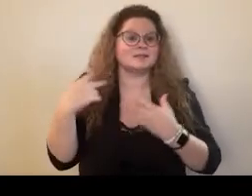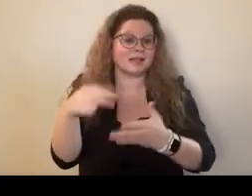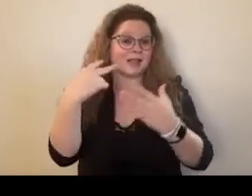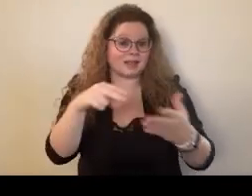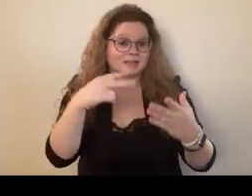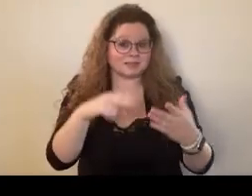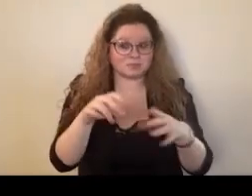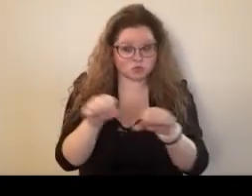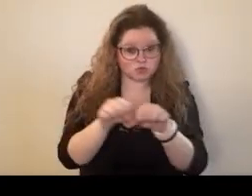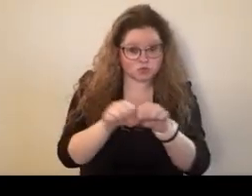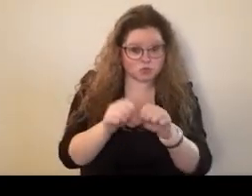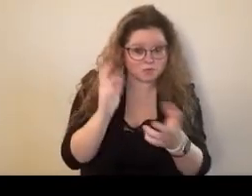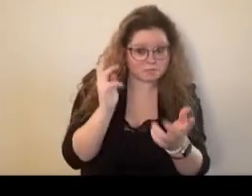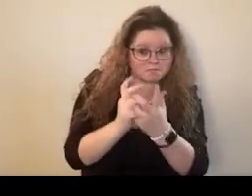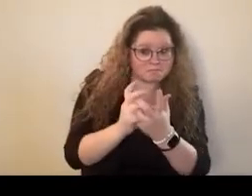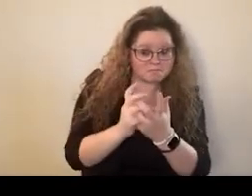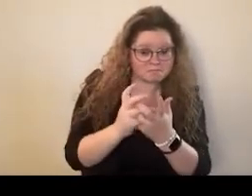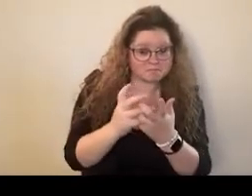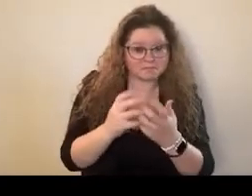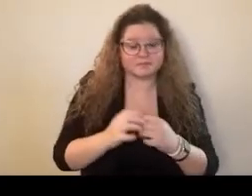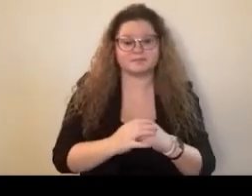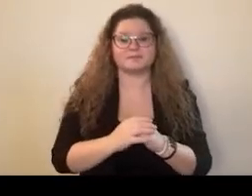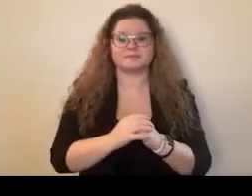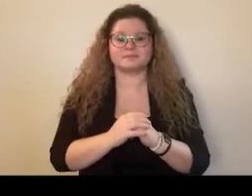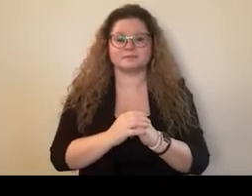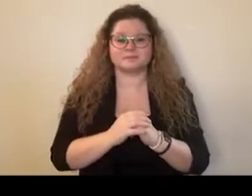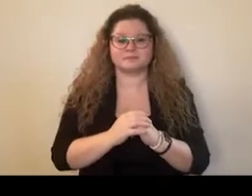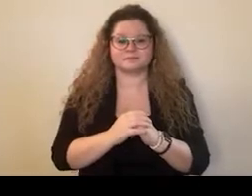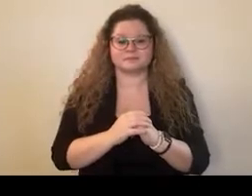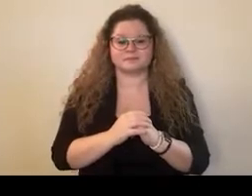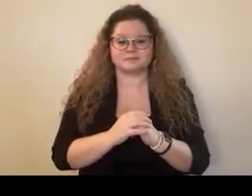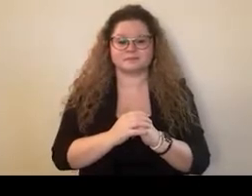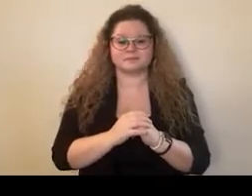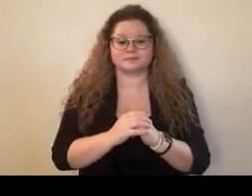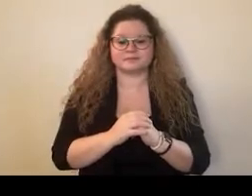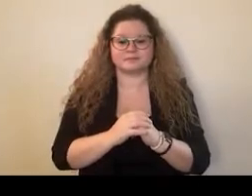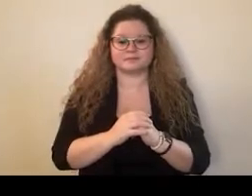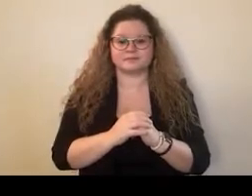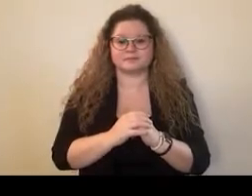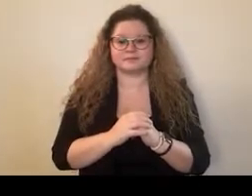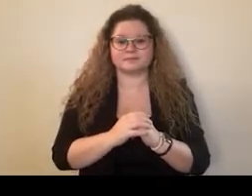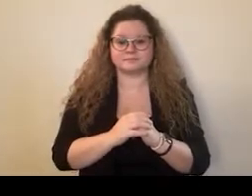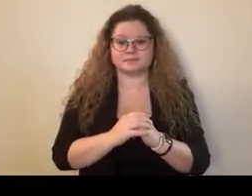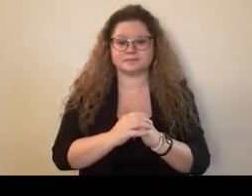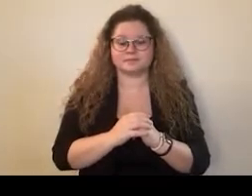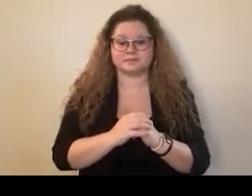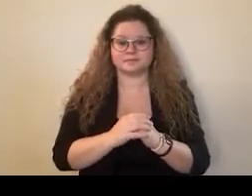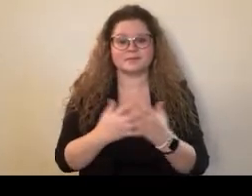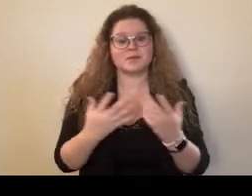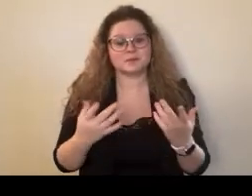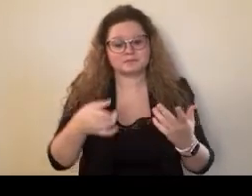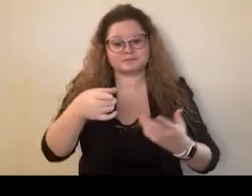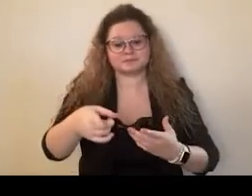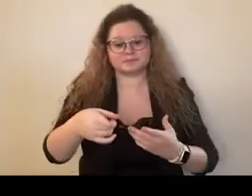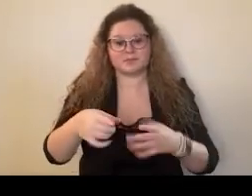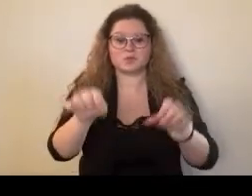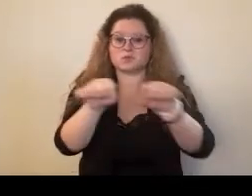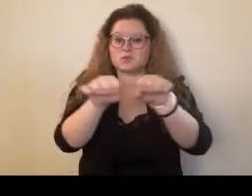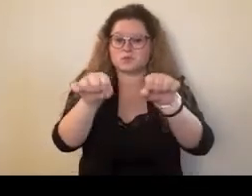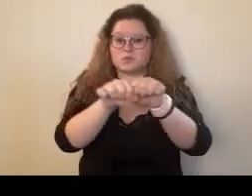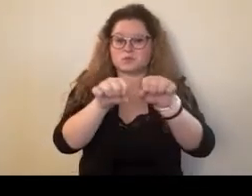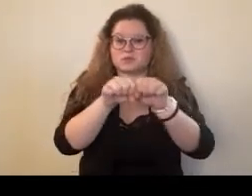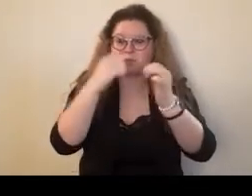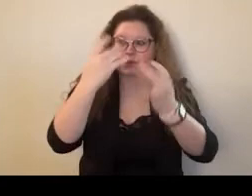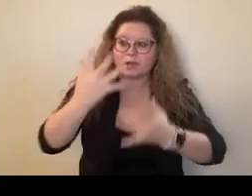fit. This image portrays the fact that the shoes wait for somebody to show interest,